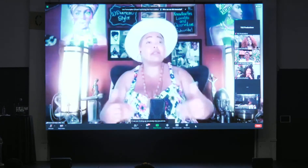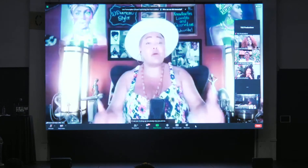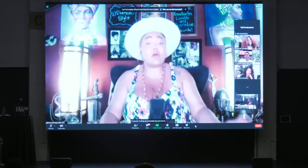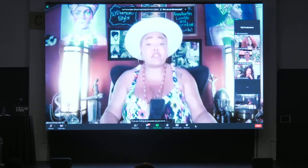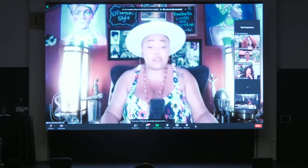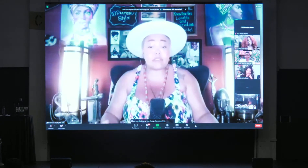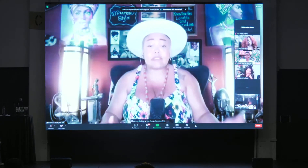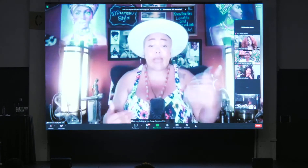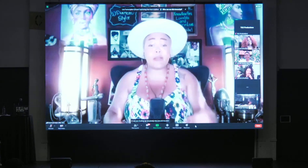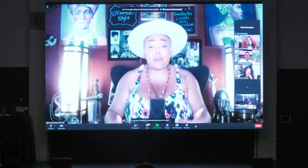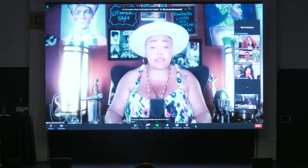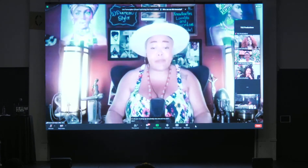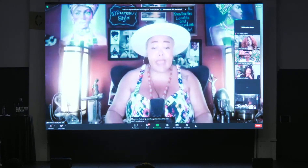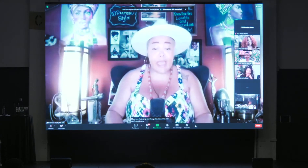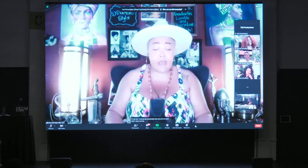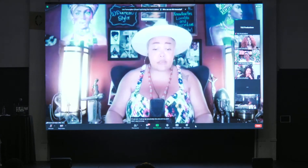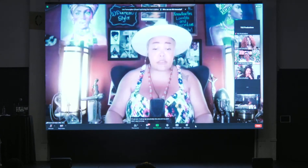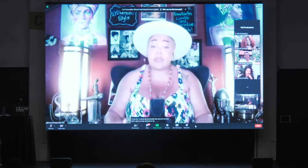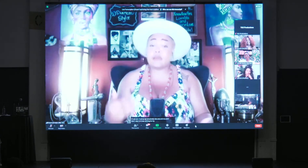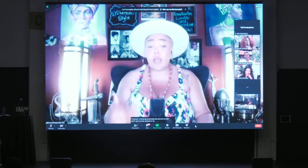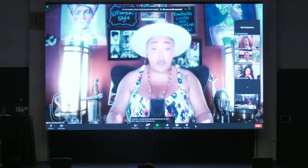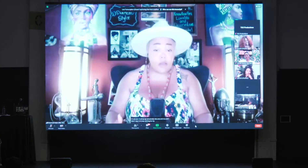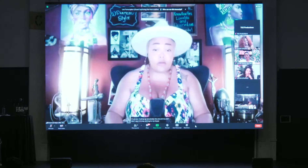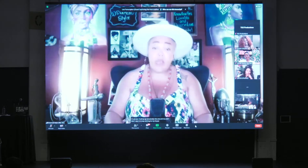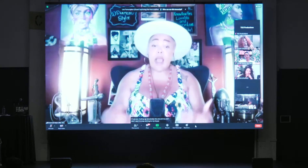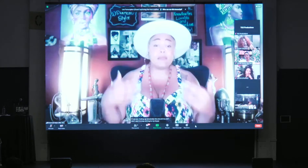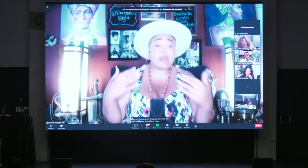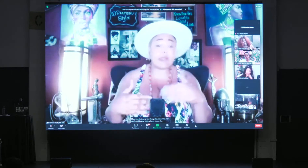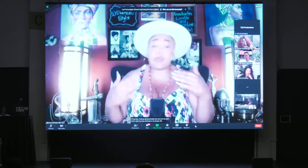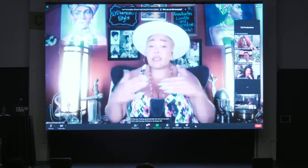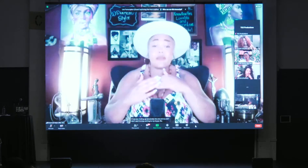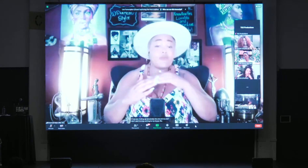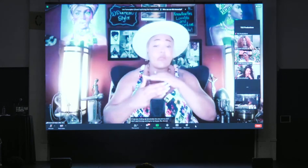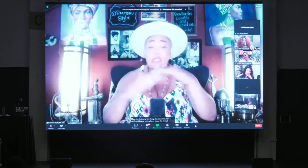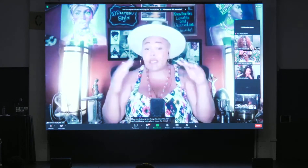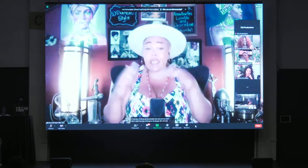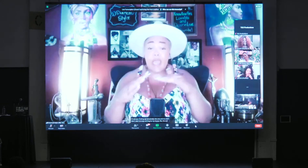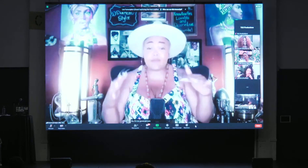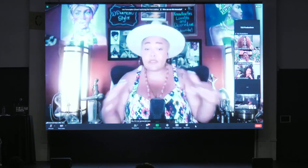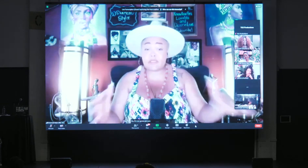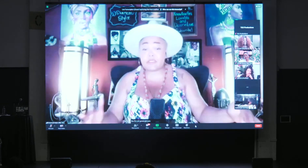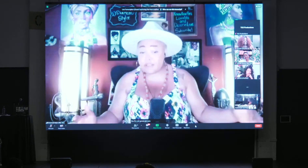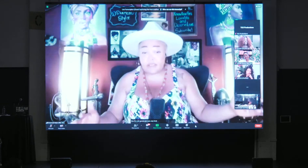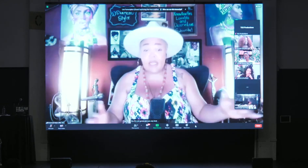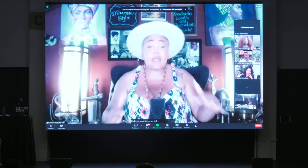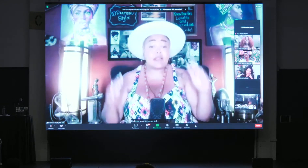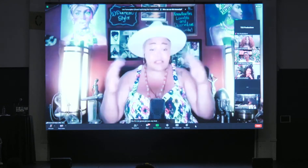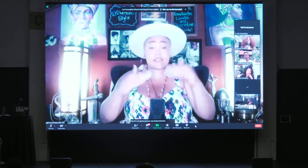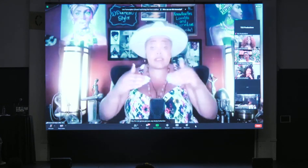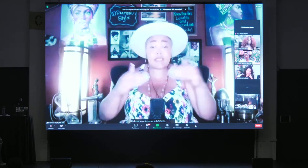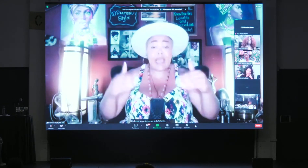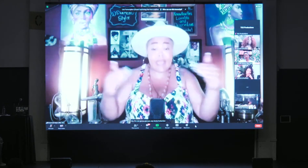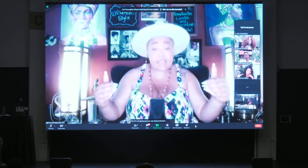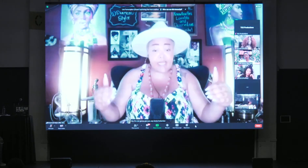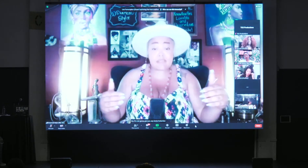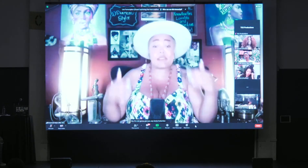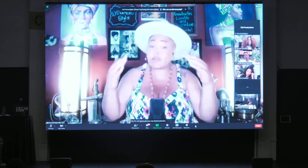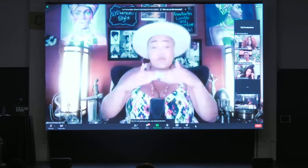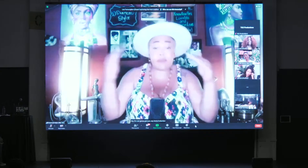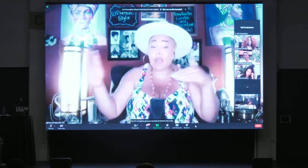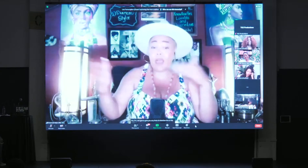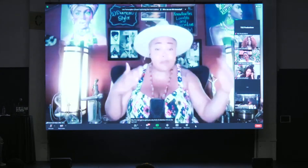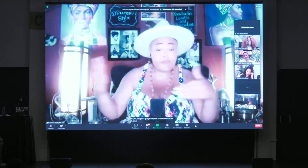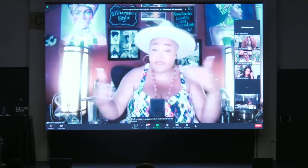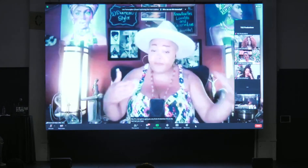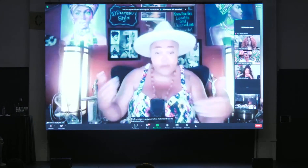I don't want you. Stop coming to my house. No, I'm not gonna give you any kind of attention. This is the last text. You